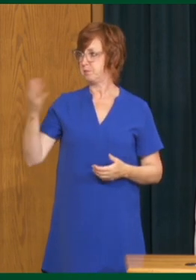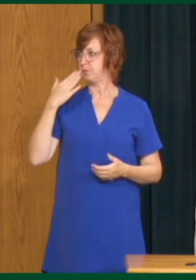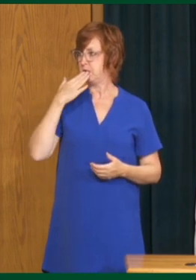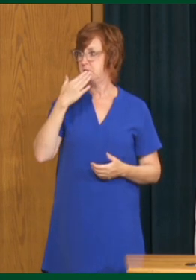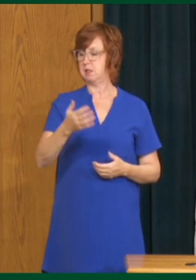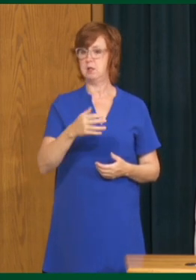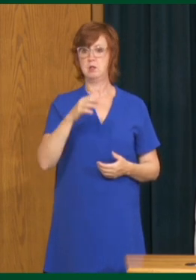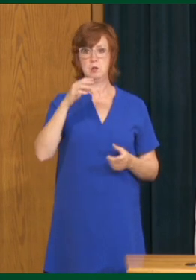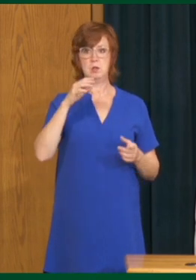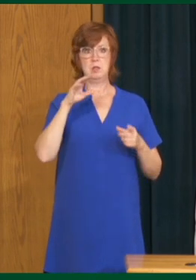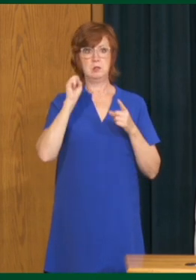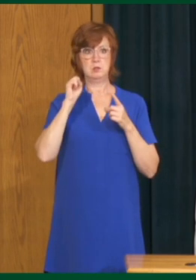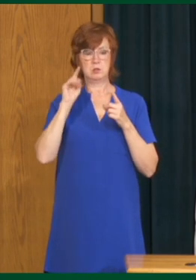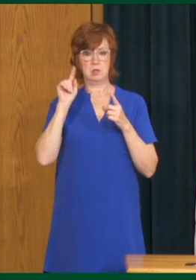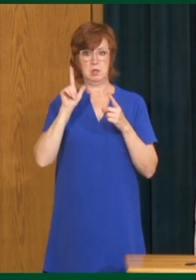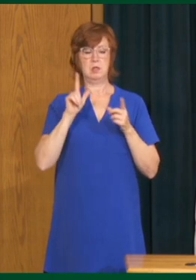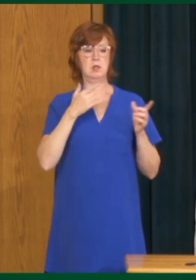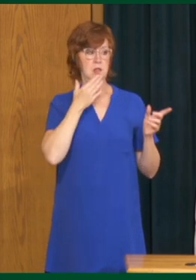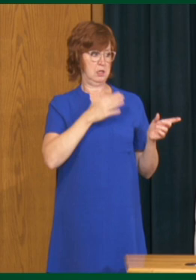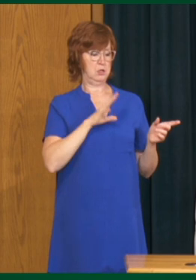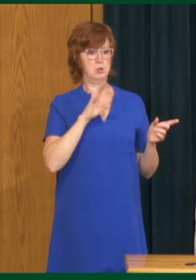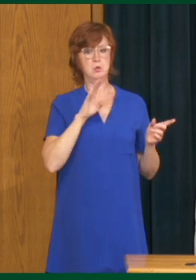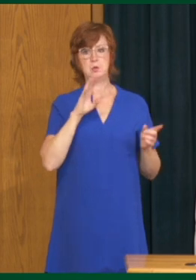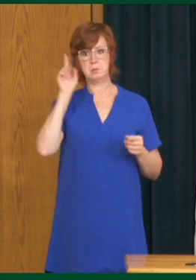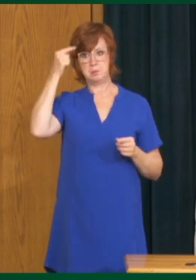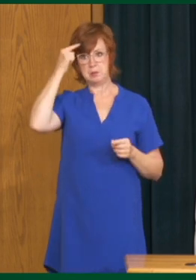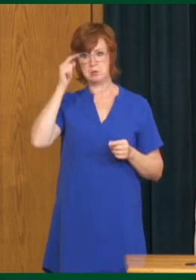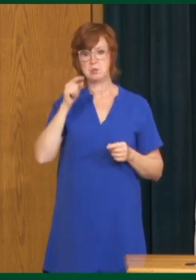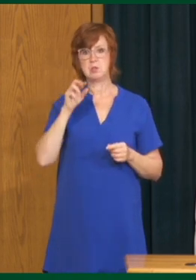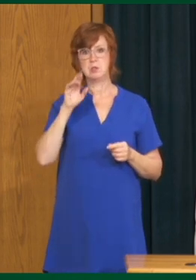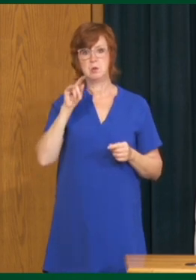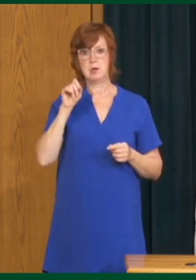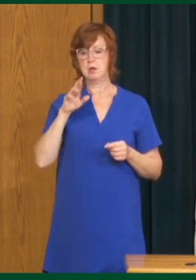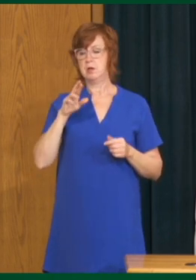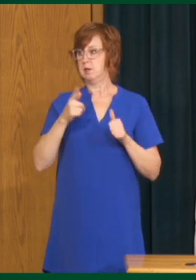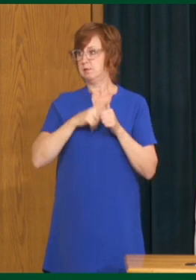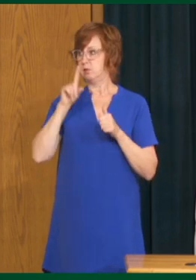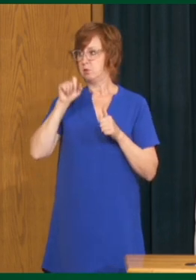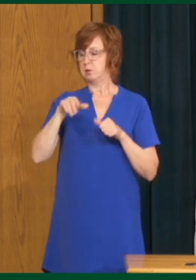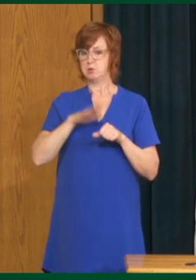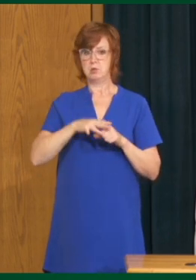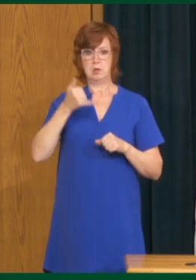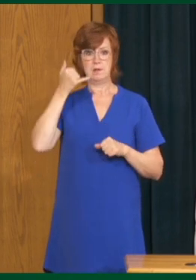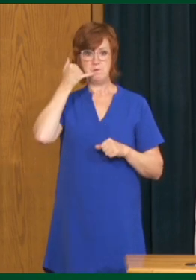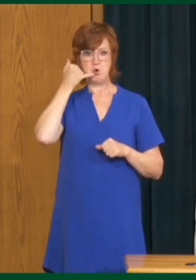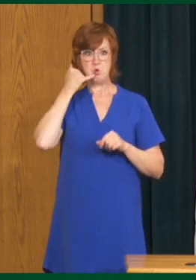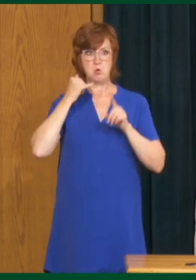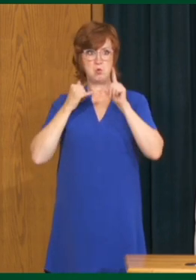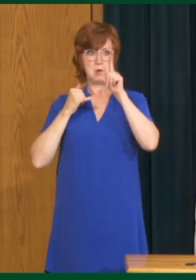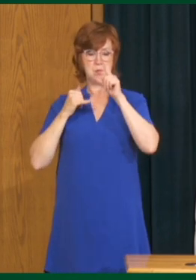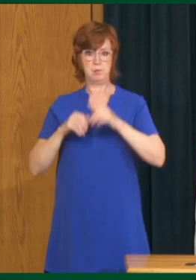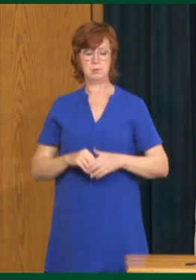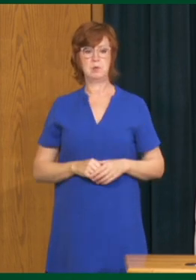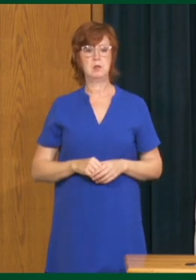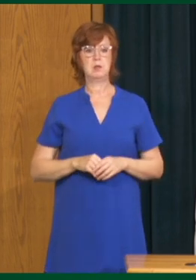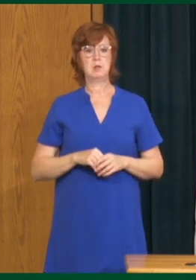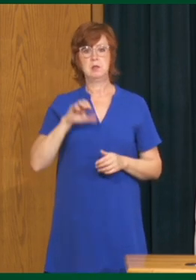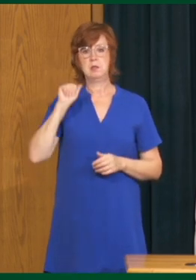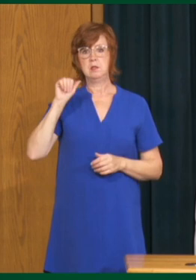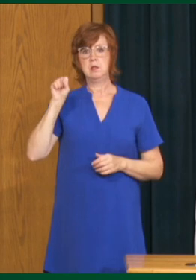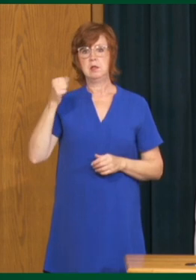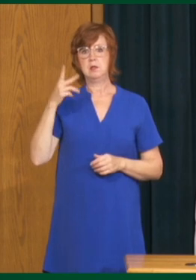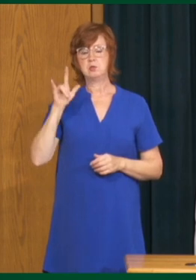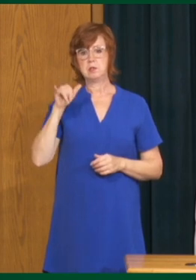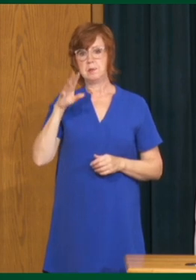Thank you, Minister. Thank you, Scott. We'll now take questions. We'll take our first question from the line. We have